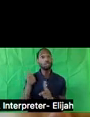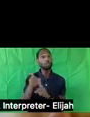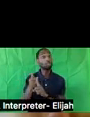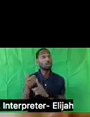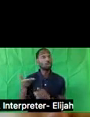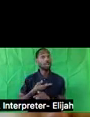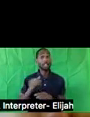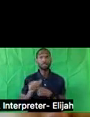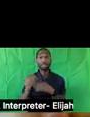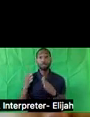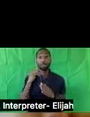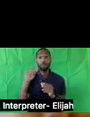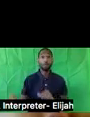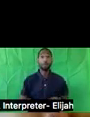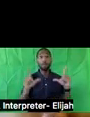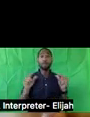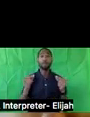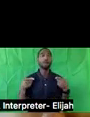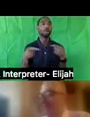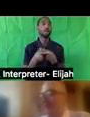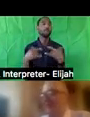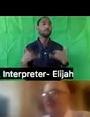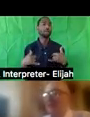today for framing conflict as play.